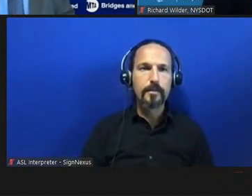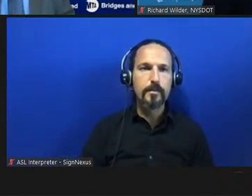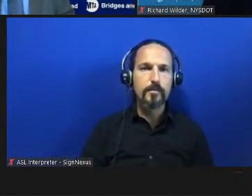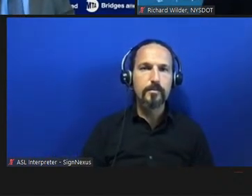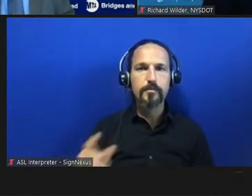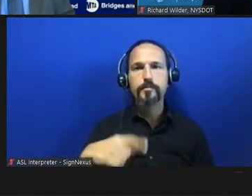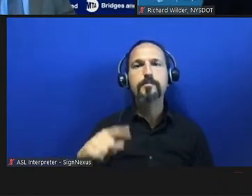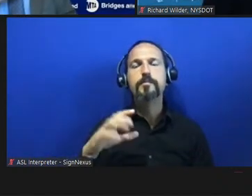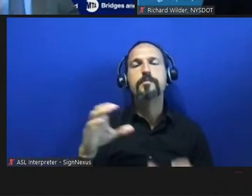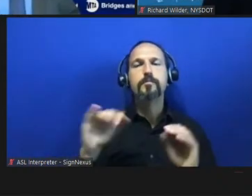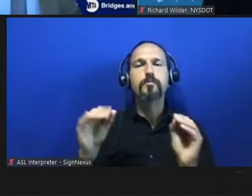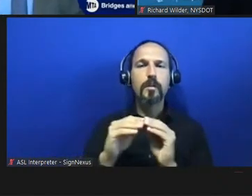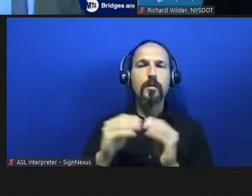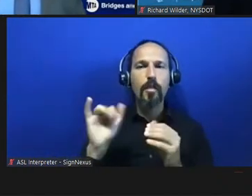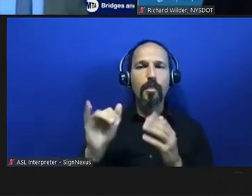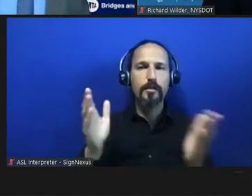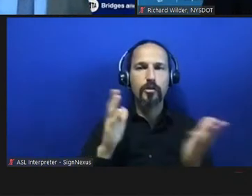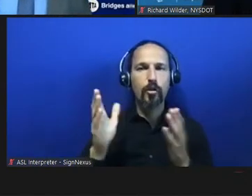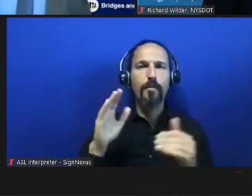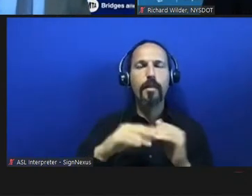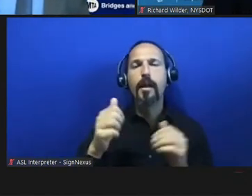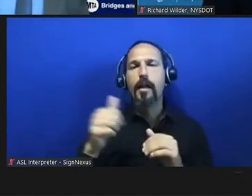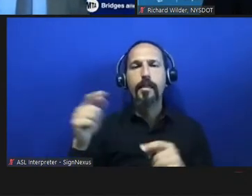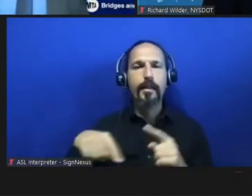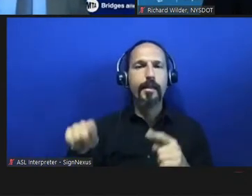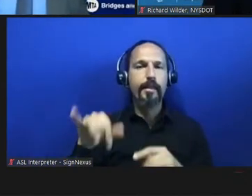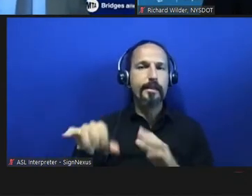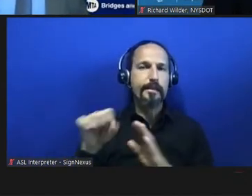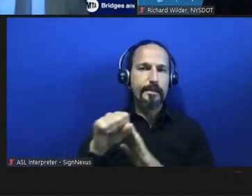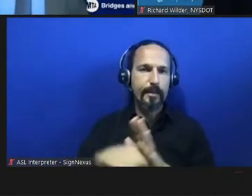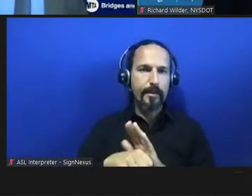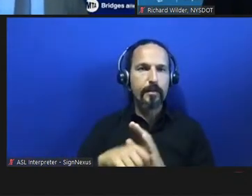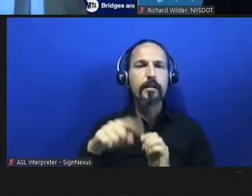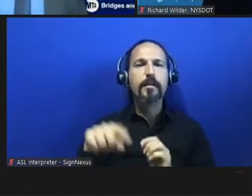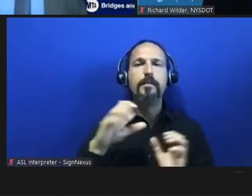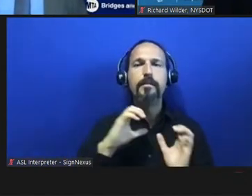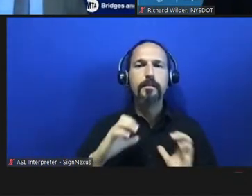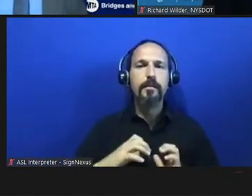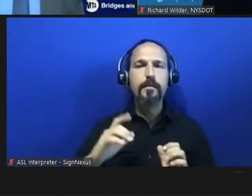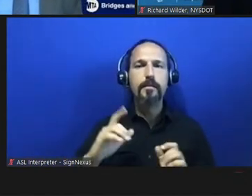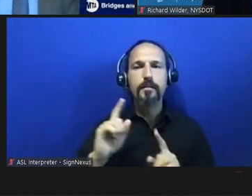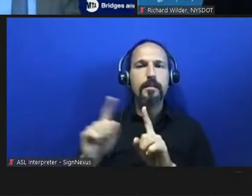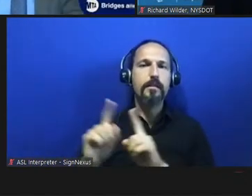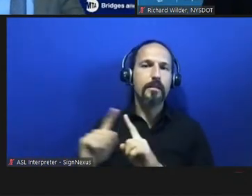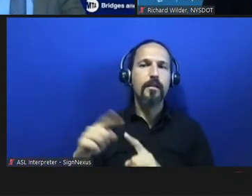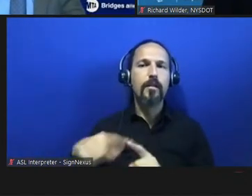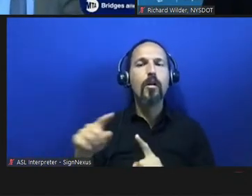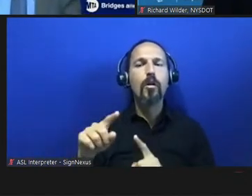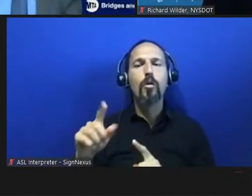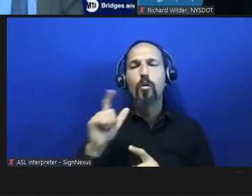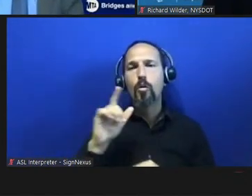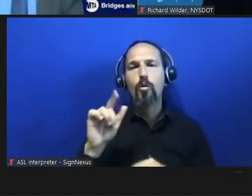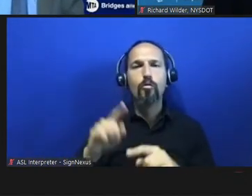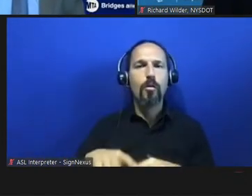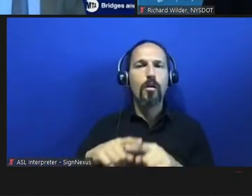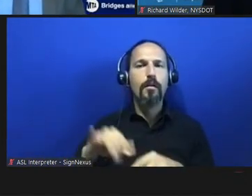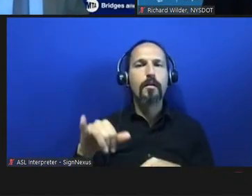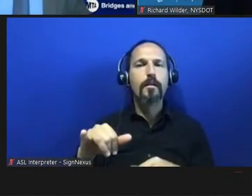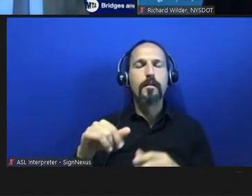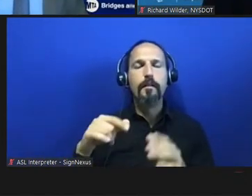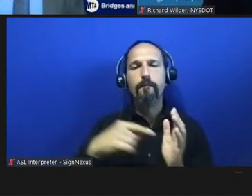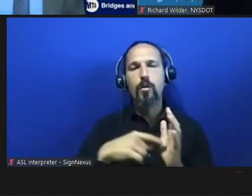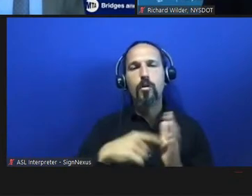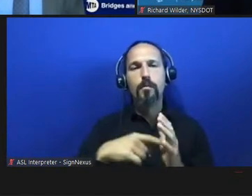um and we do more of that service than anybody else in the state our customers from all walks of life including those who rely on affordable public